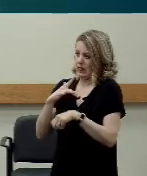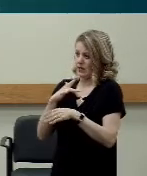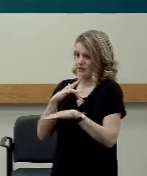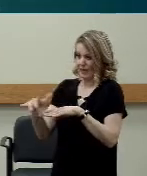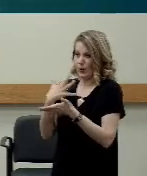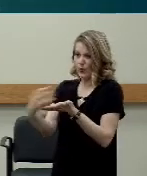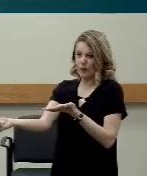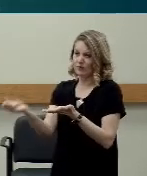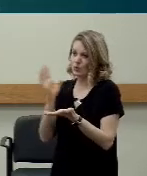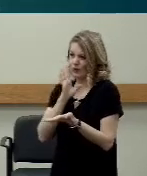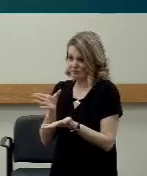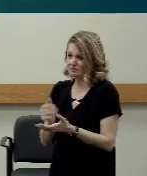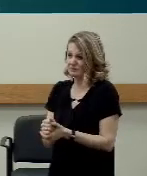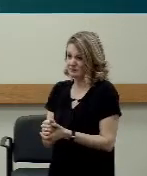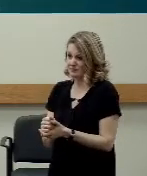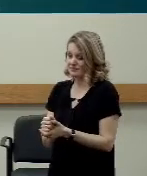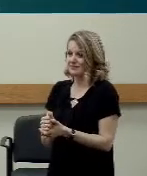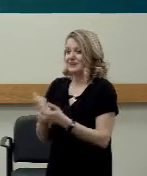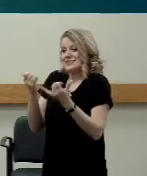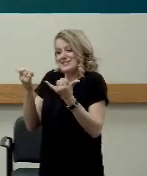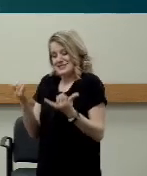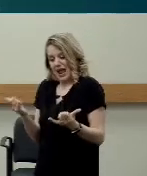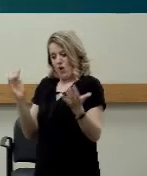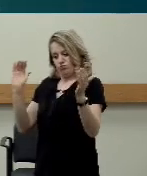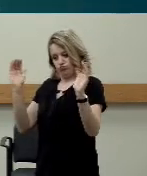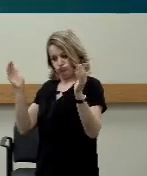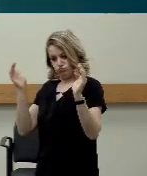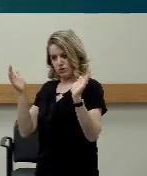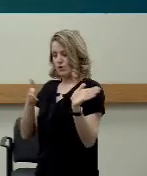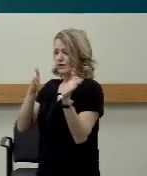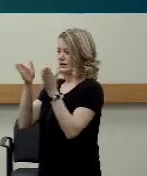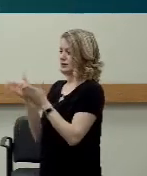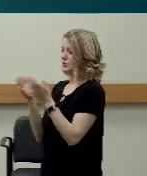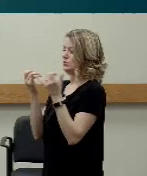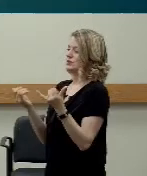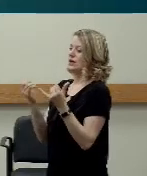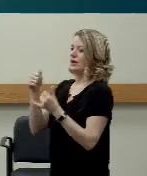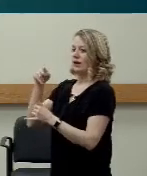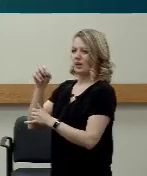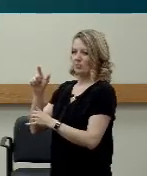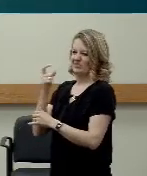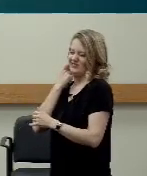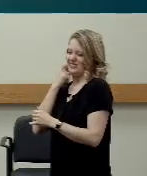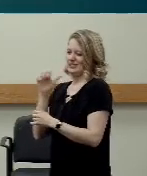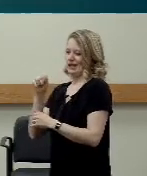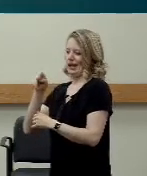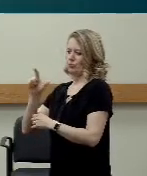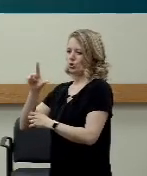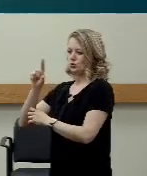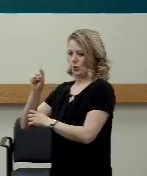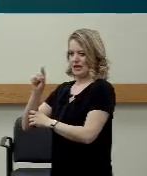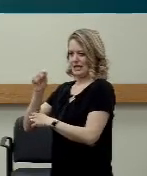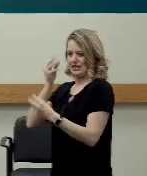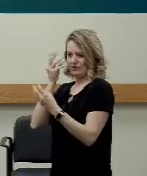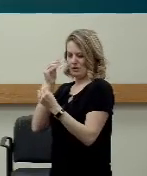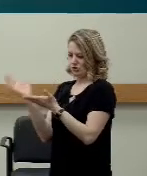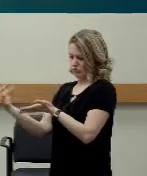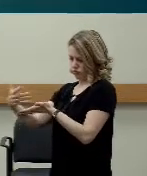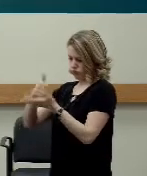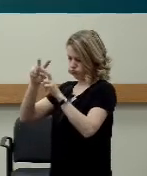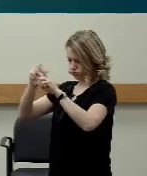overrun. Today, going on April 20th data, we